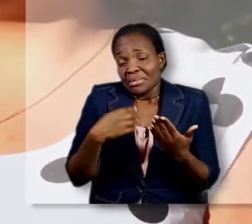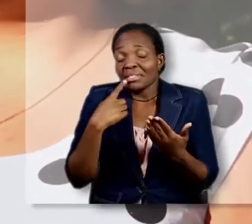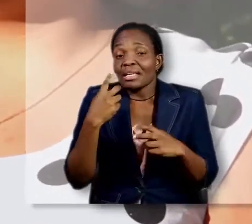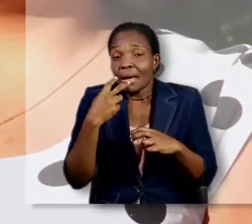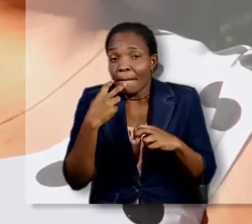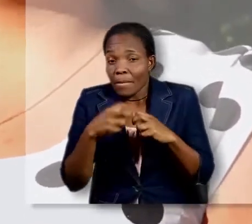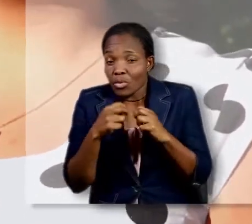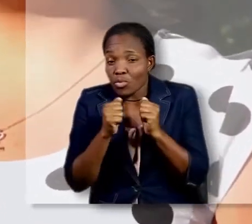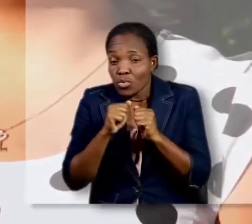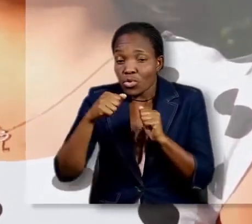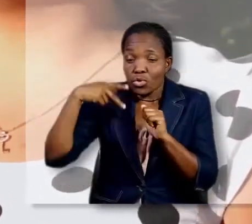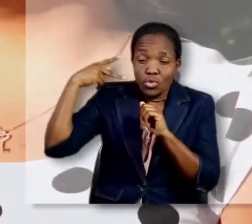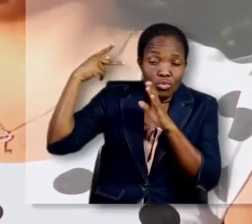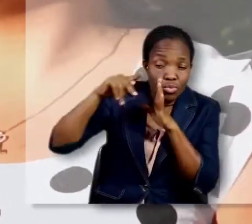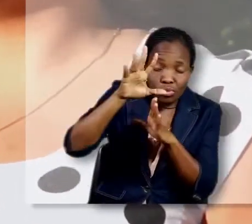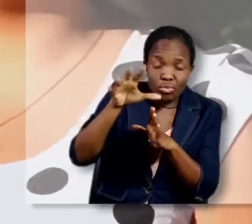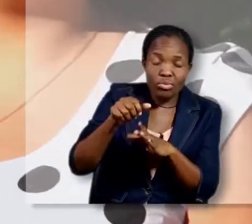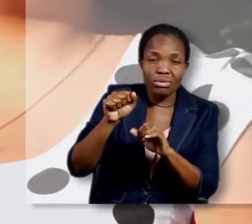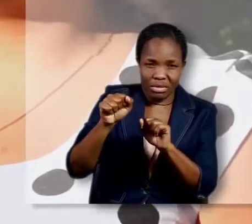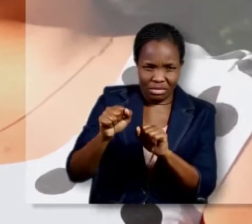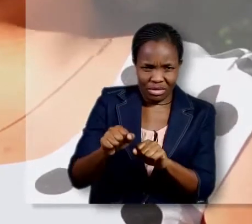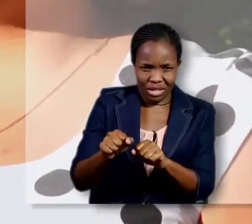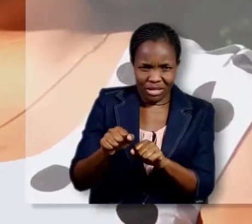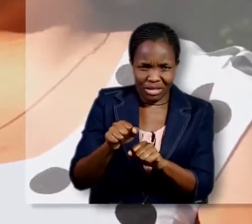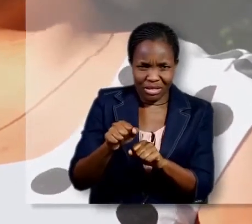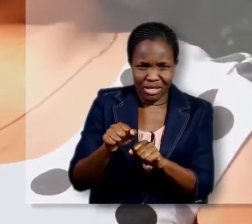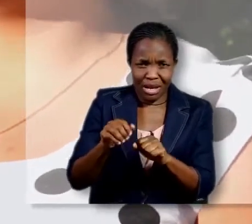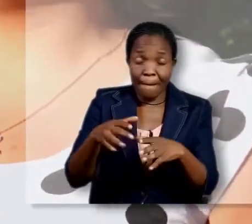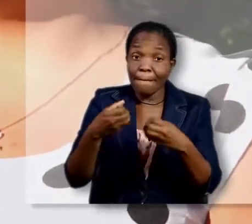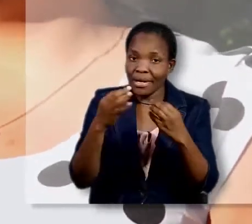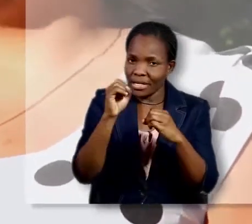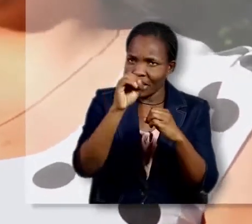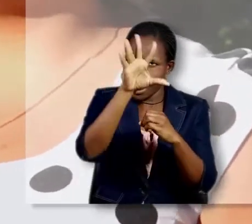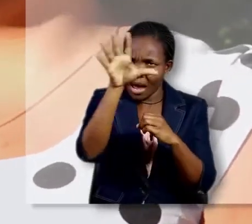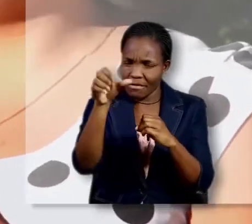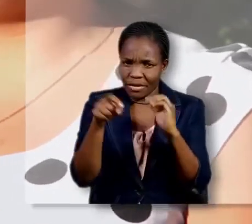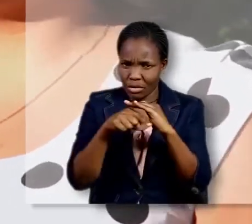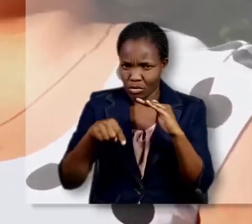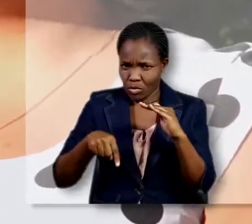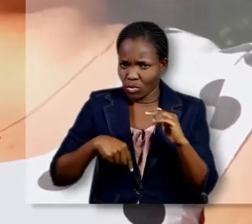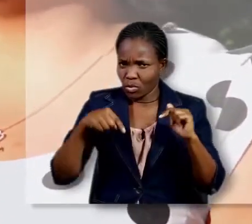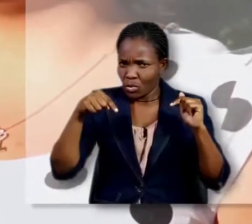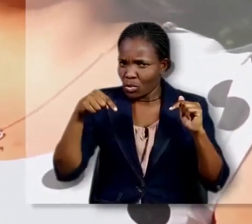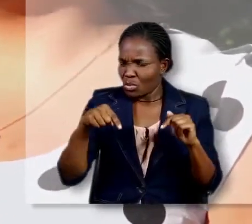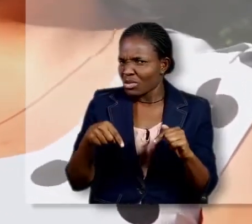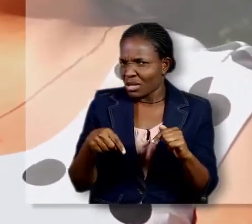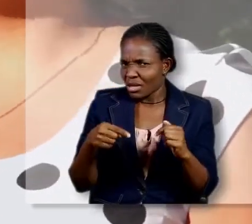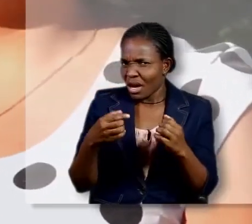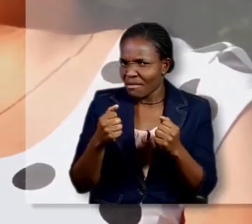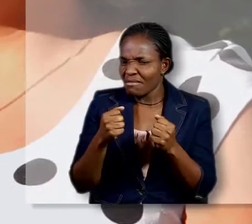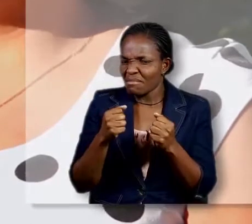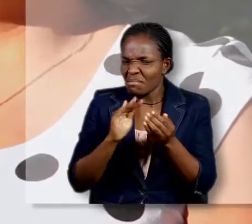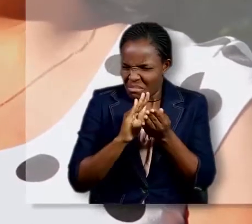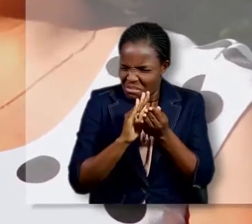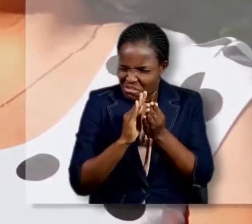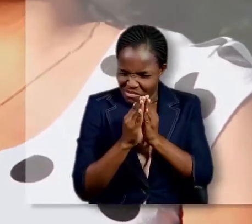politics in Africa, because as of now, most of the countries, all of the countries in Africa has reached democracy.